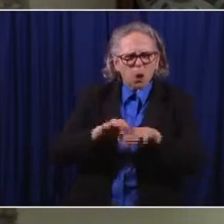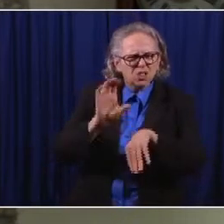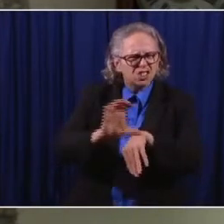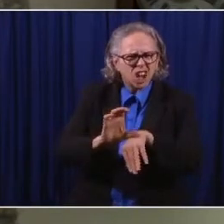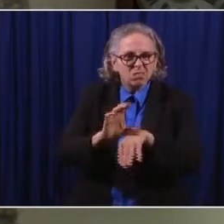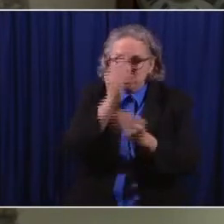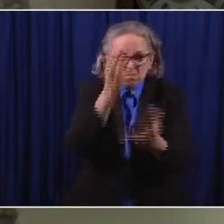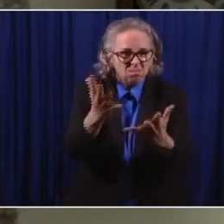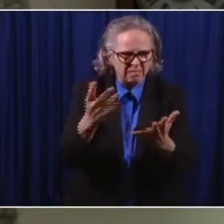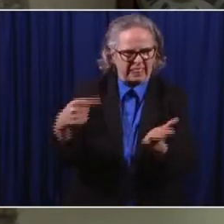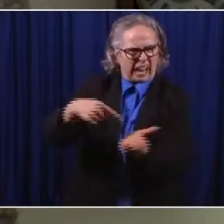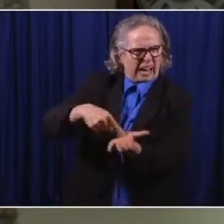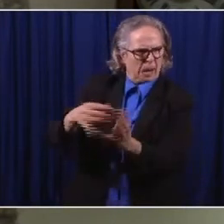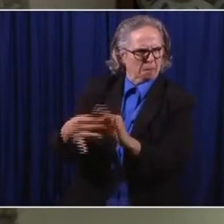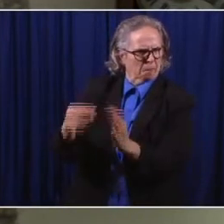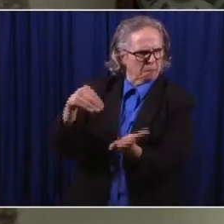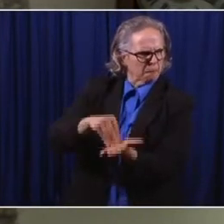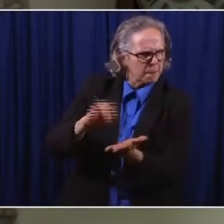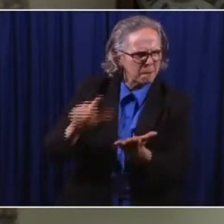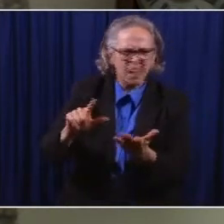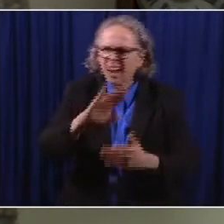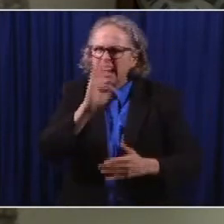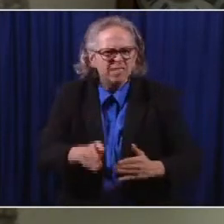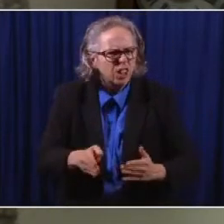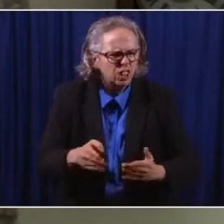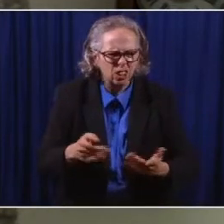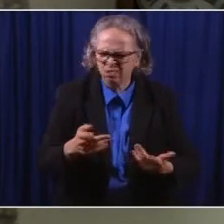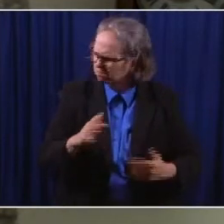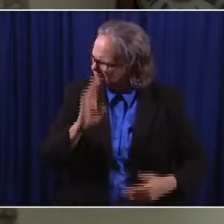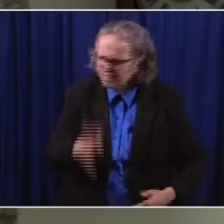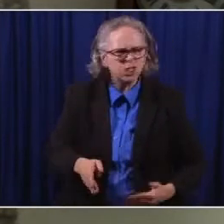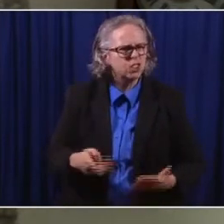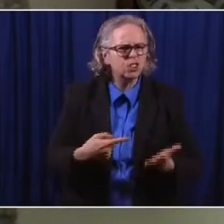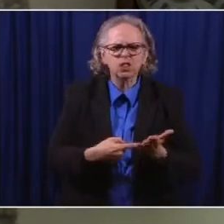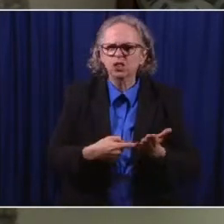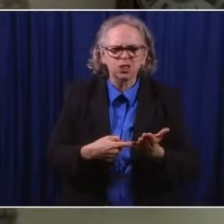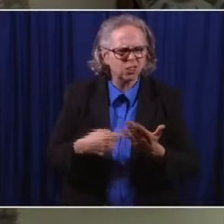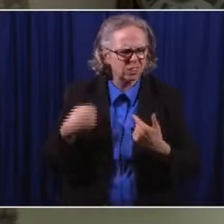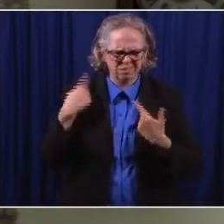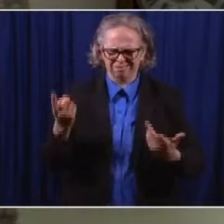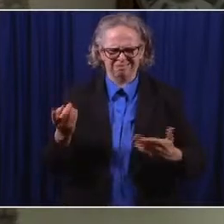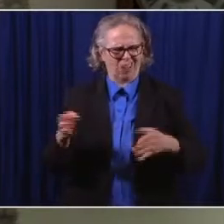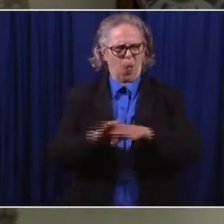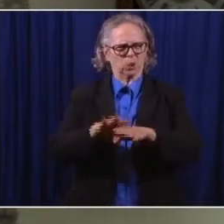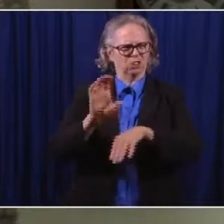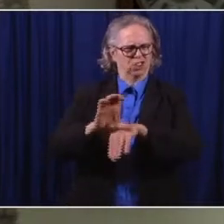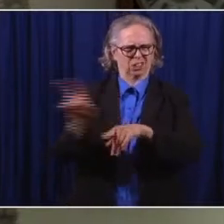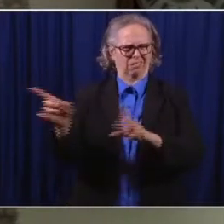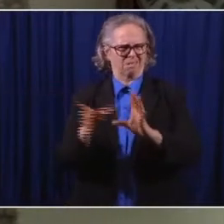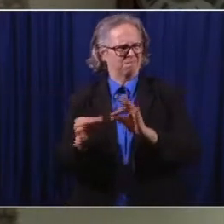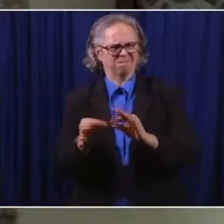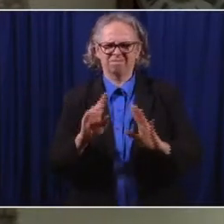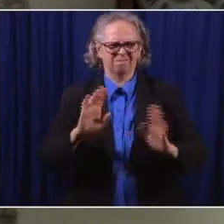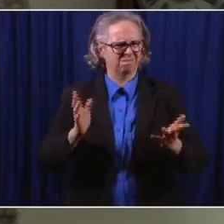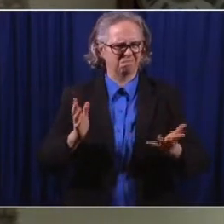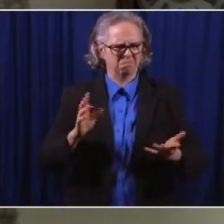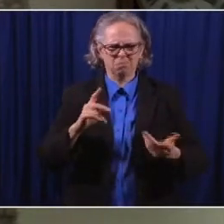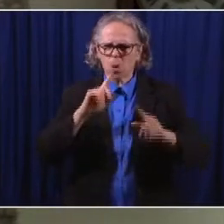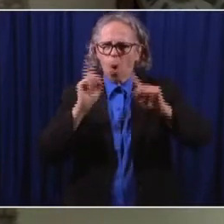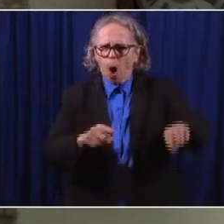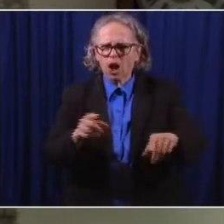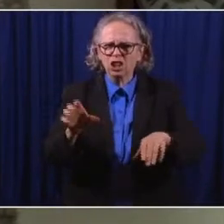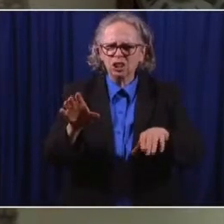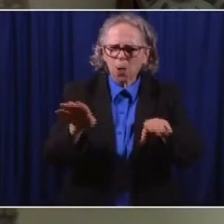think is sacred, and so never had a thought about closing our churches. The only thing we've really done and restrict